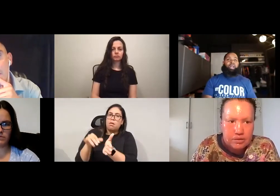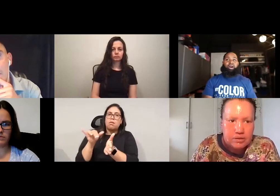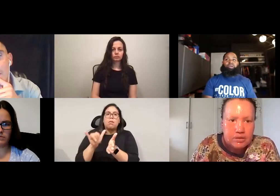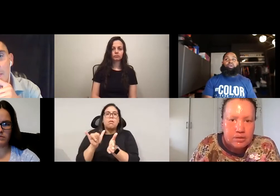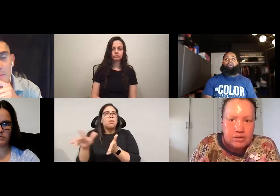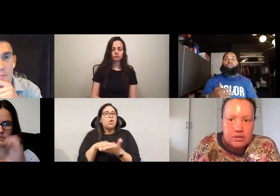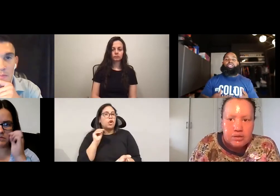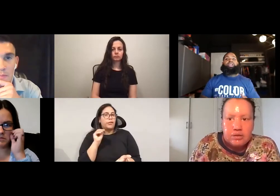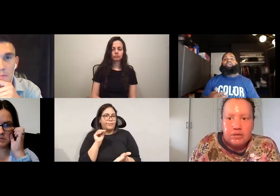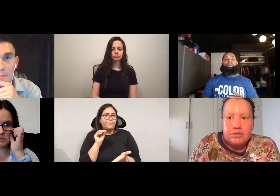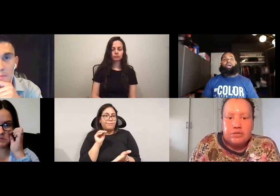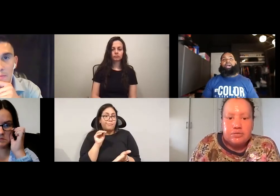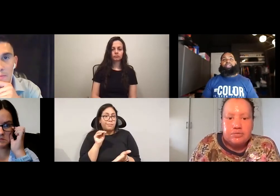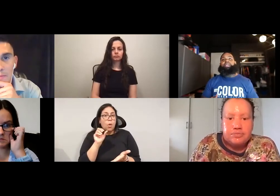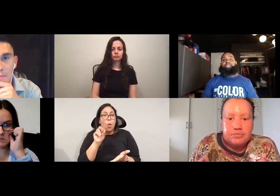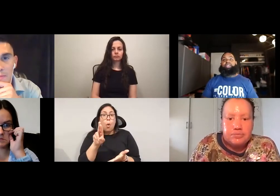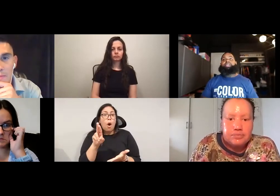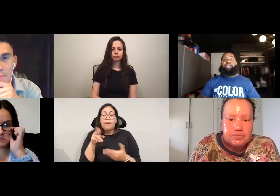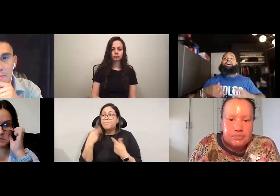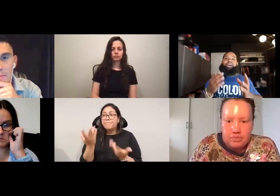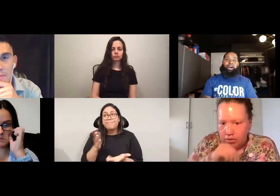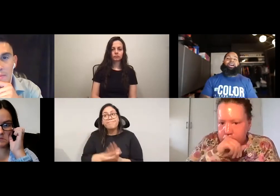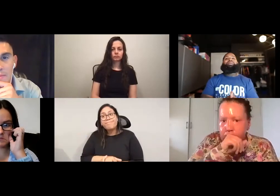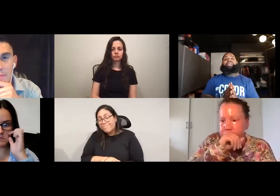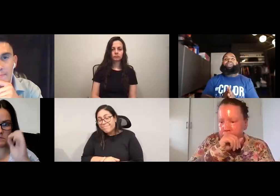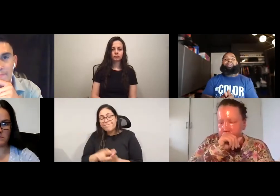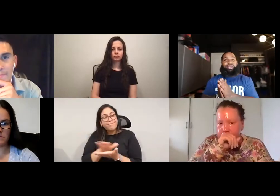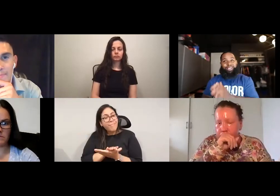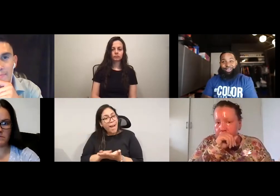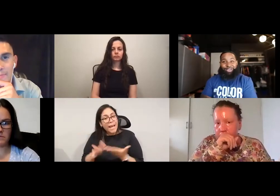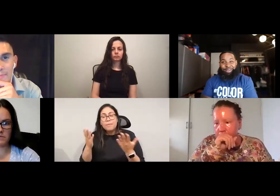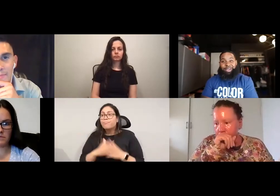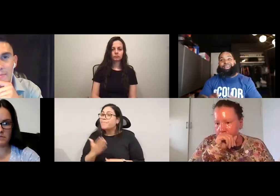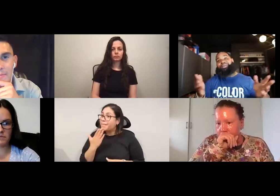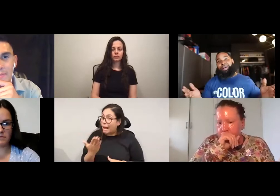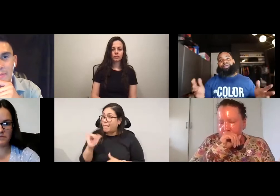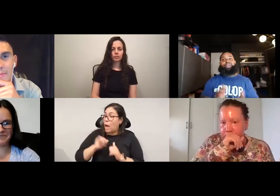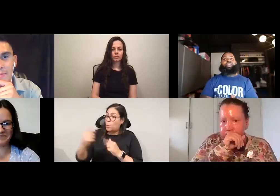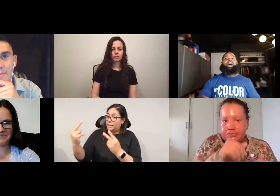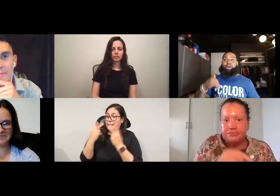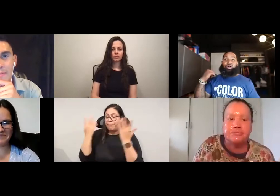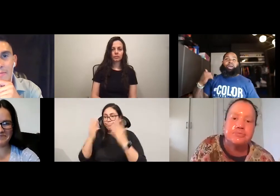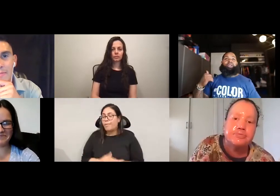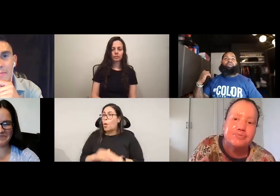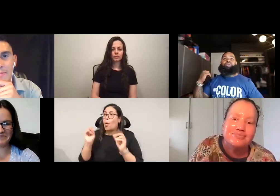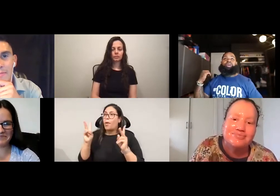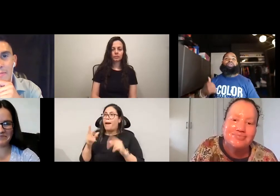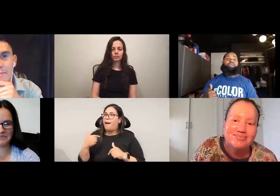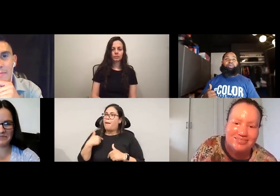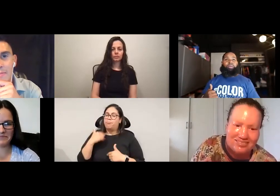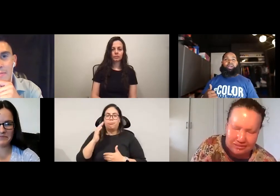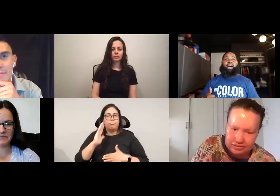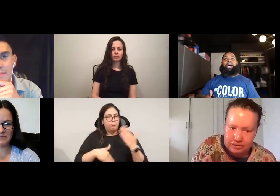educate you now, or just kill it with kindness in the sense that, all right, well, thank you. That's how you see me. Perfect. I'm going to go ahead and move